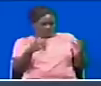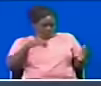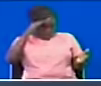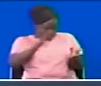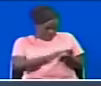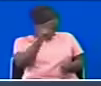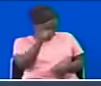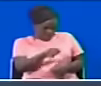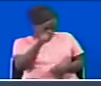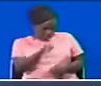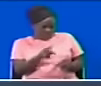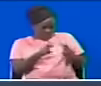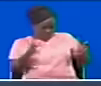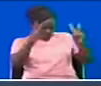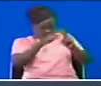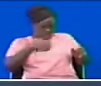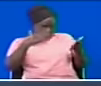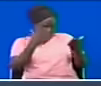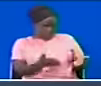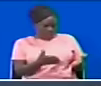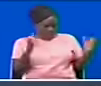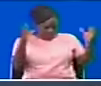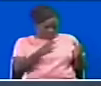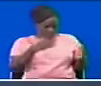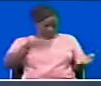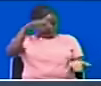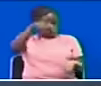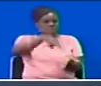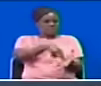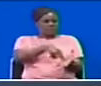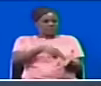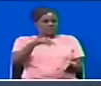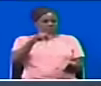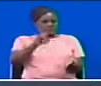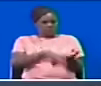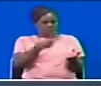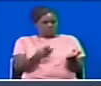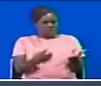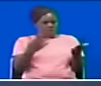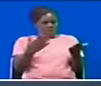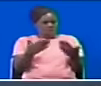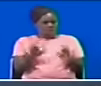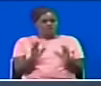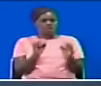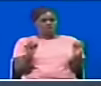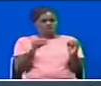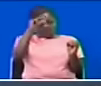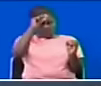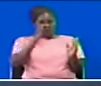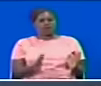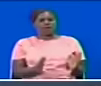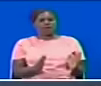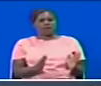in, these are my values, this is the party I'm going with, and she went down. She did not lose the governor of Uasin